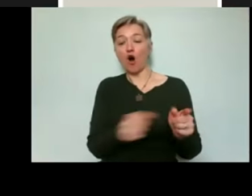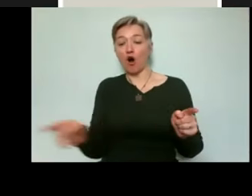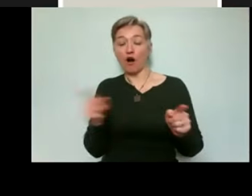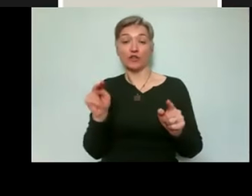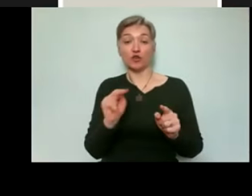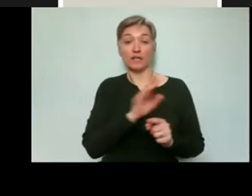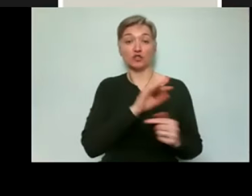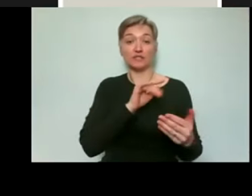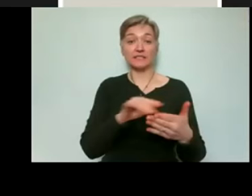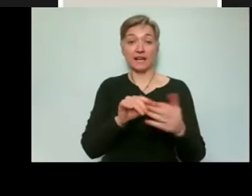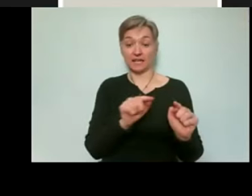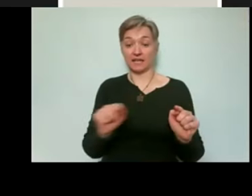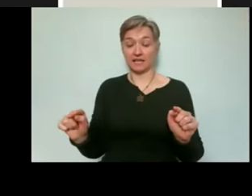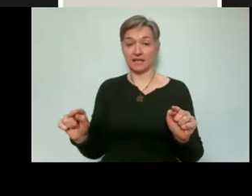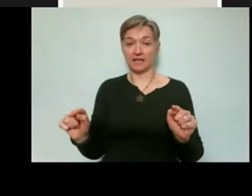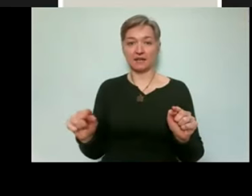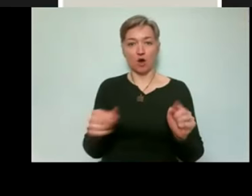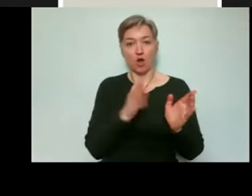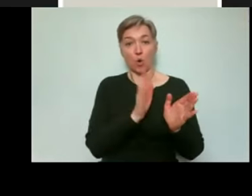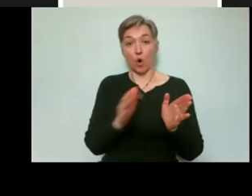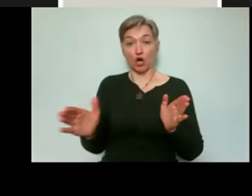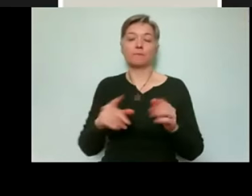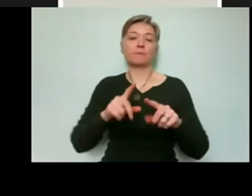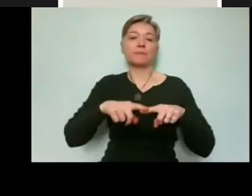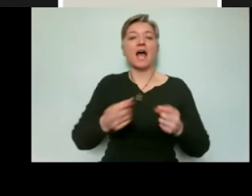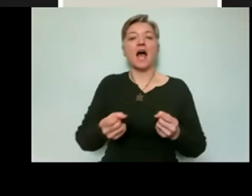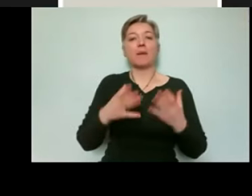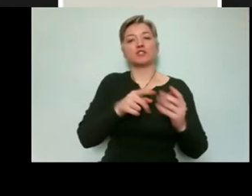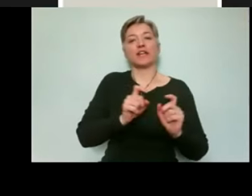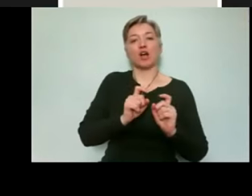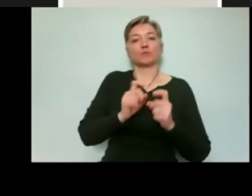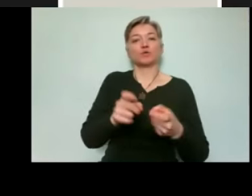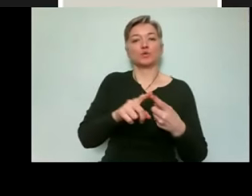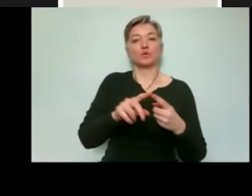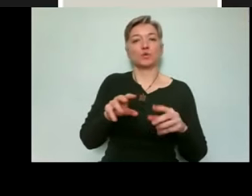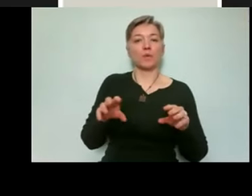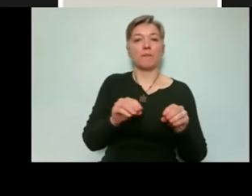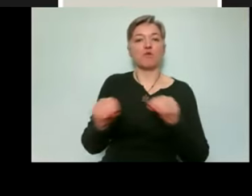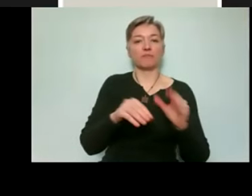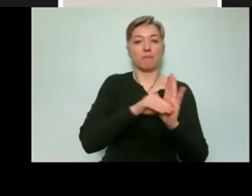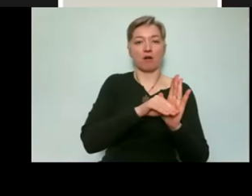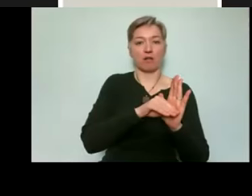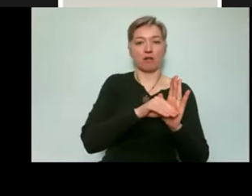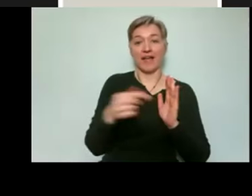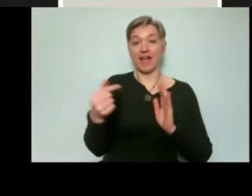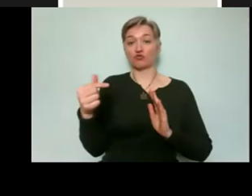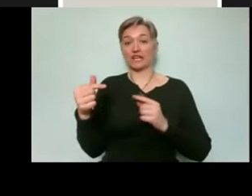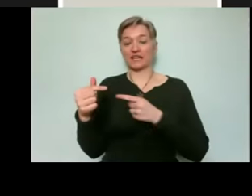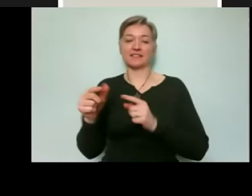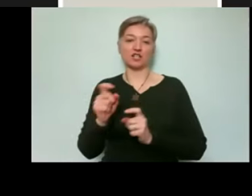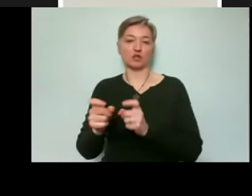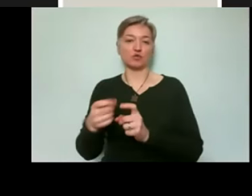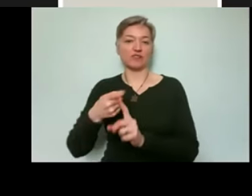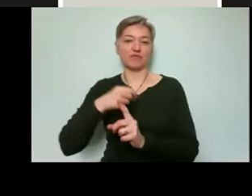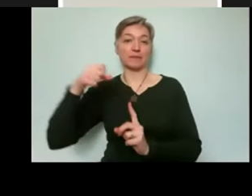are ordered by the contribution to the movement model. And then in green, you see the contribution of the stimulus model. So for